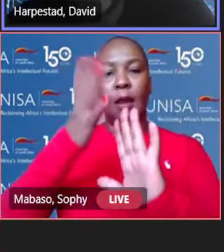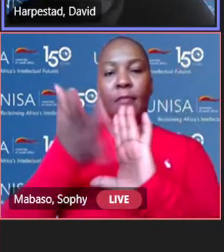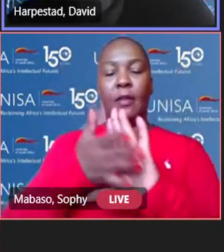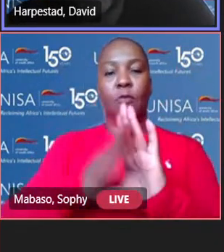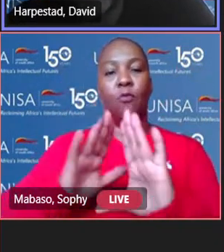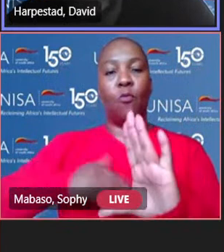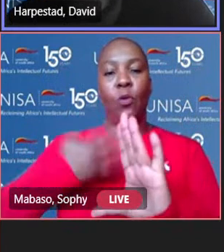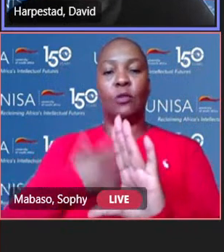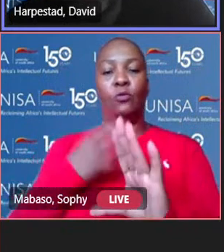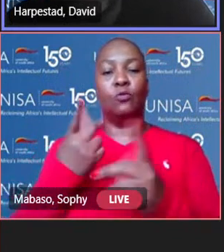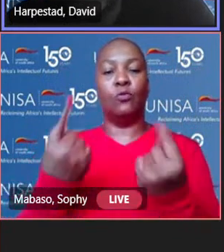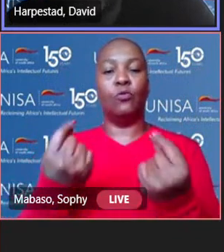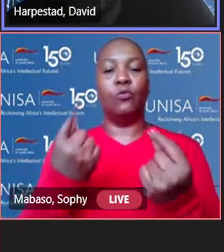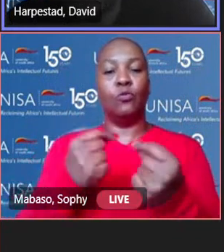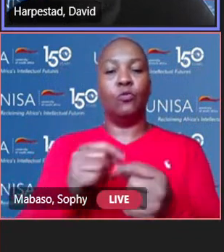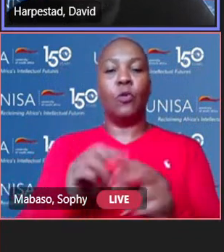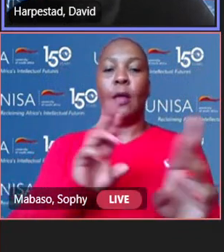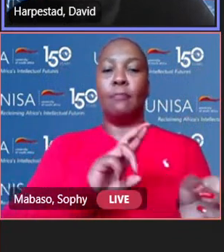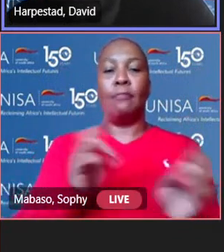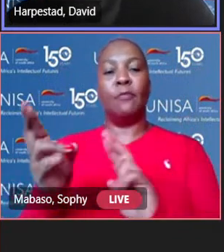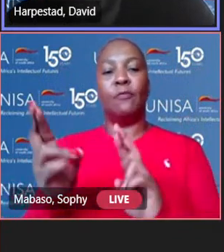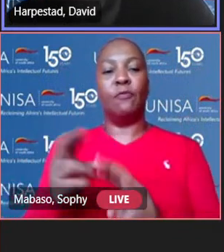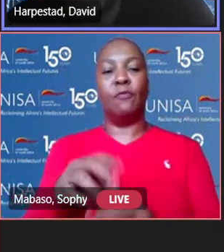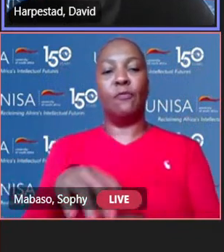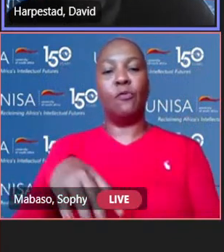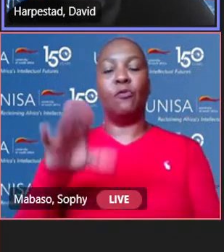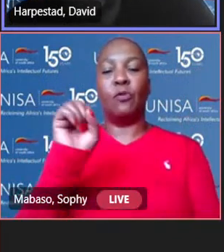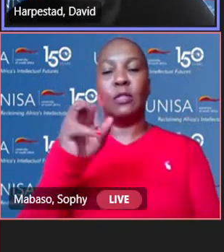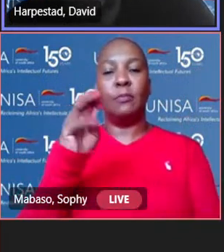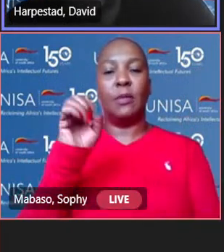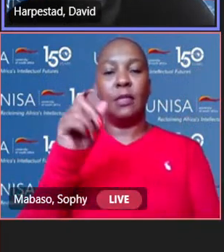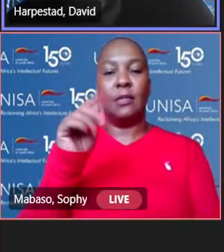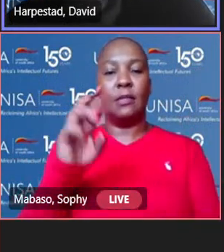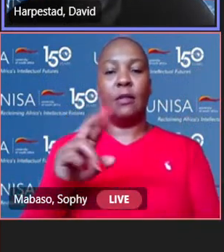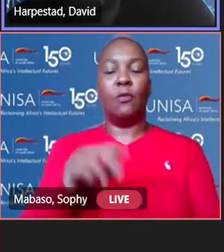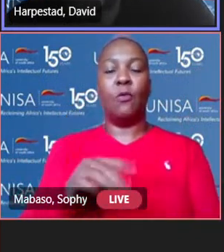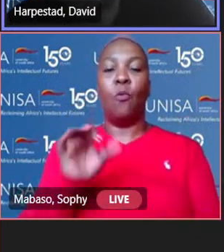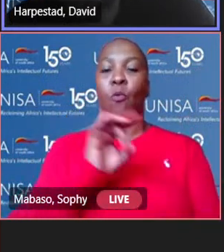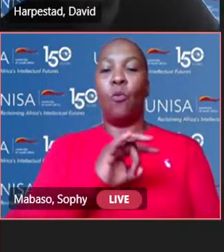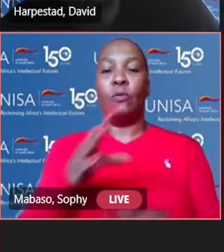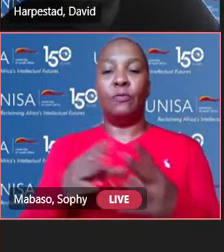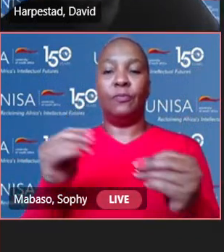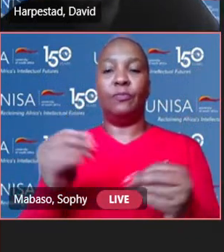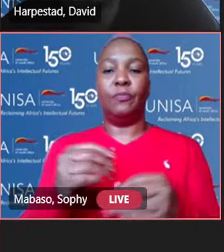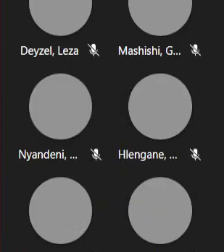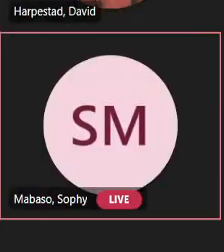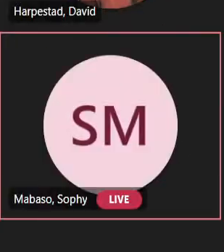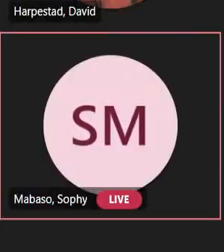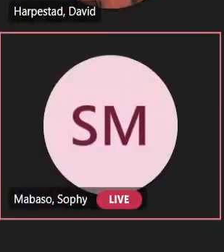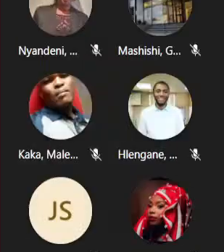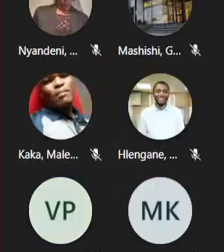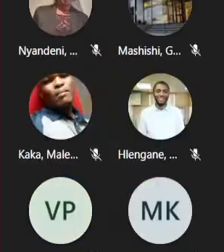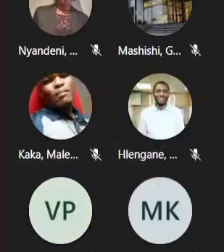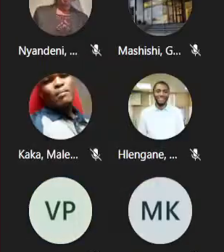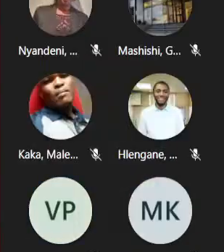ready for your semester. So once you're ready, colleague, you can continue. Zile?